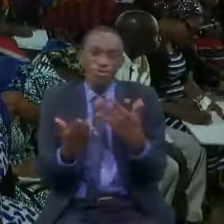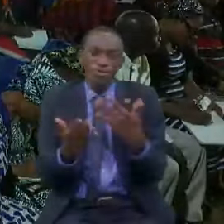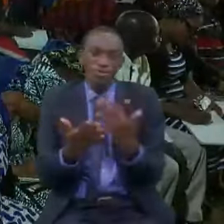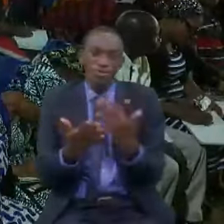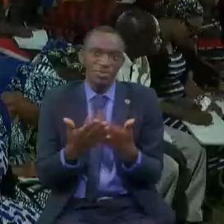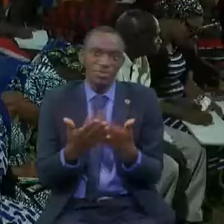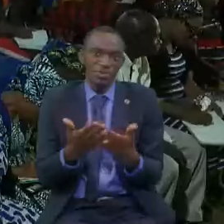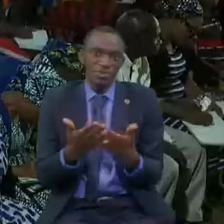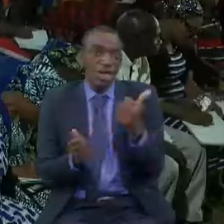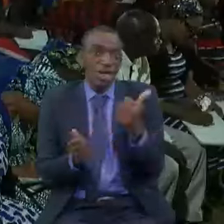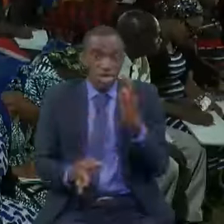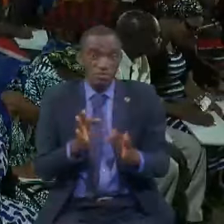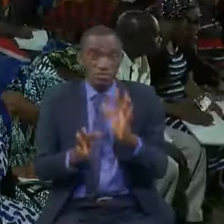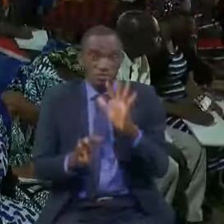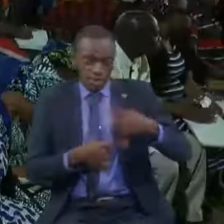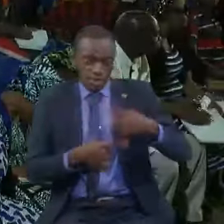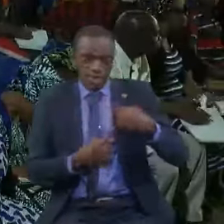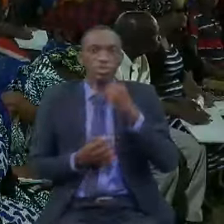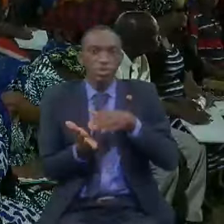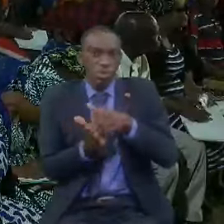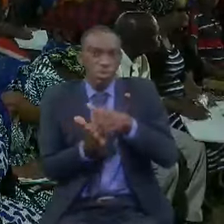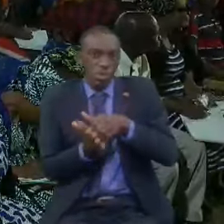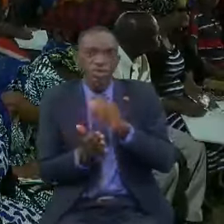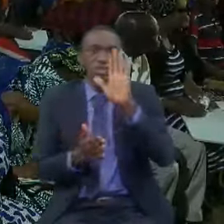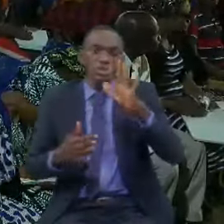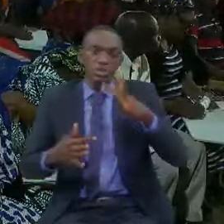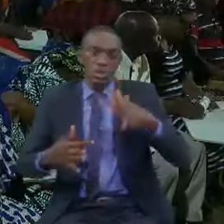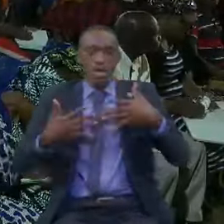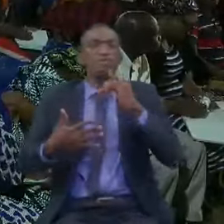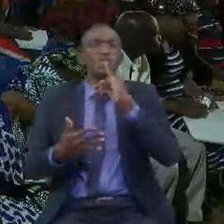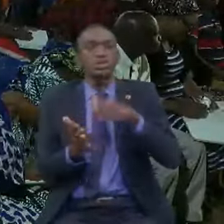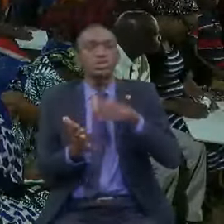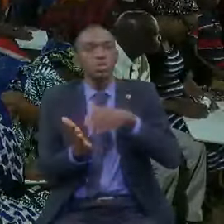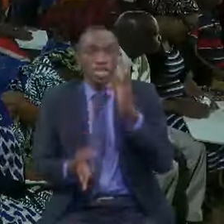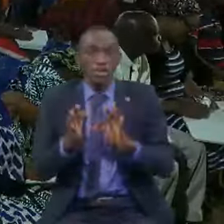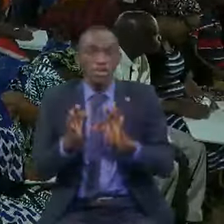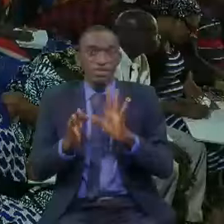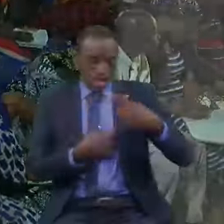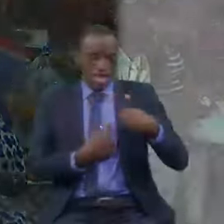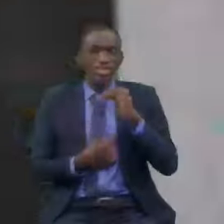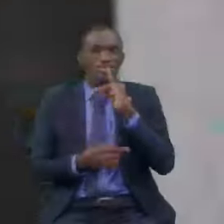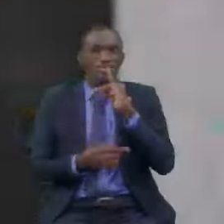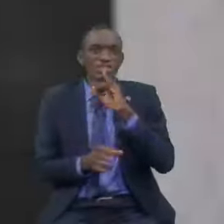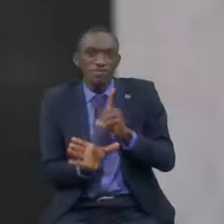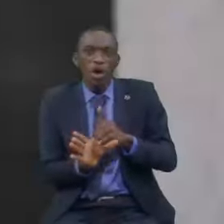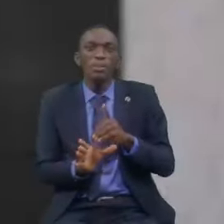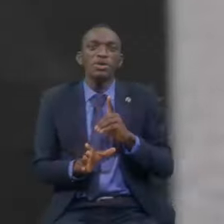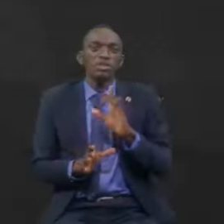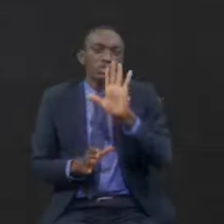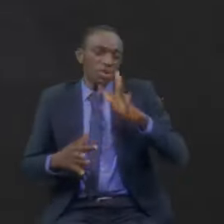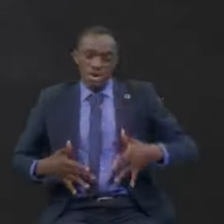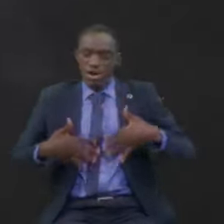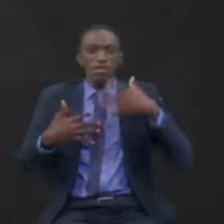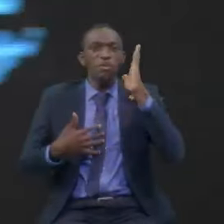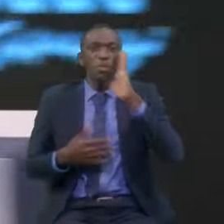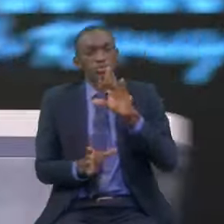weak. If your heart is deformed, your life is deformed. If